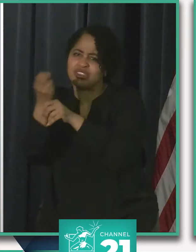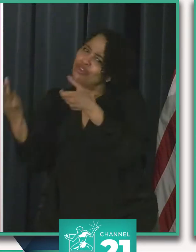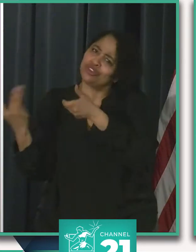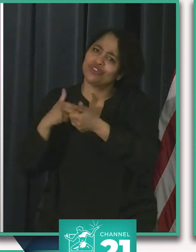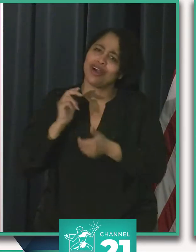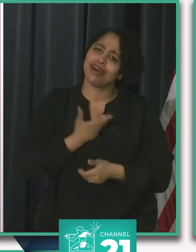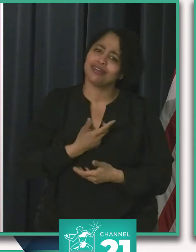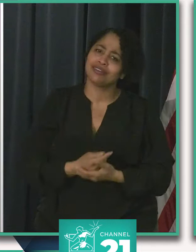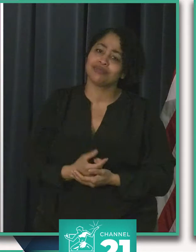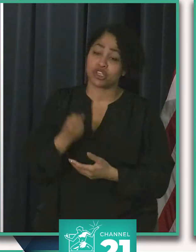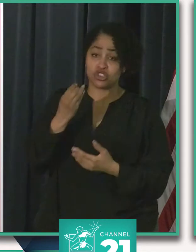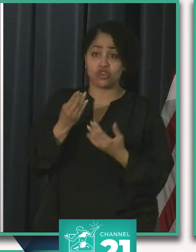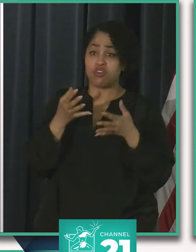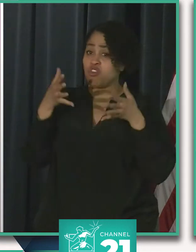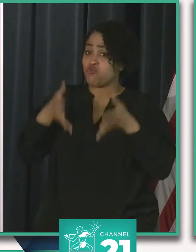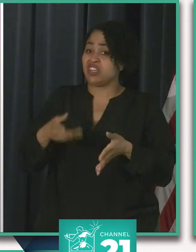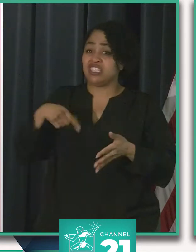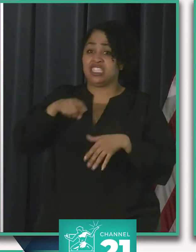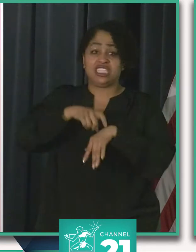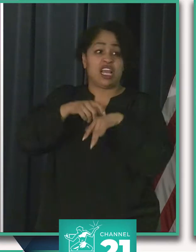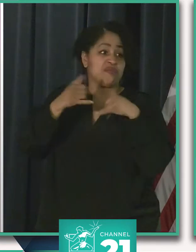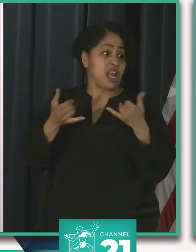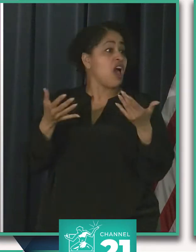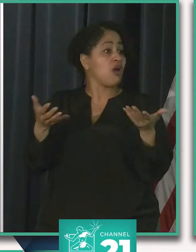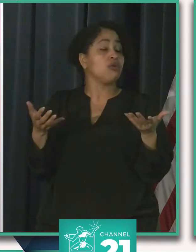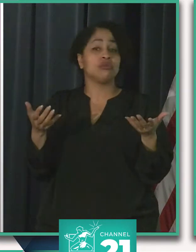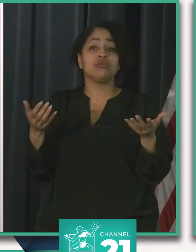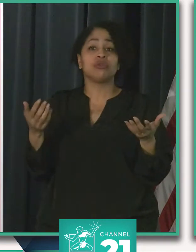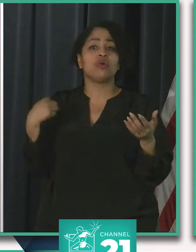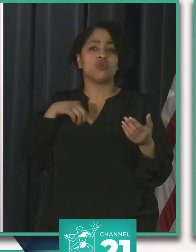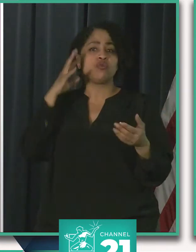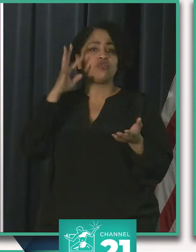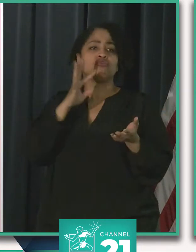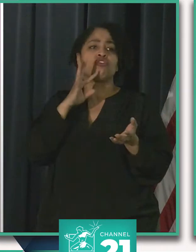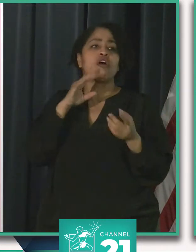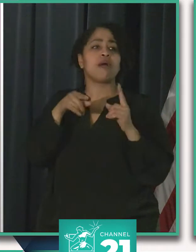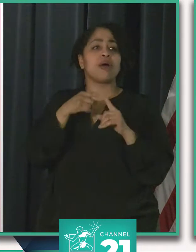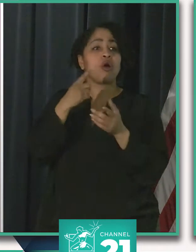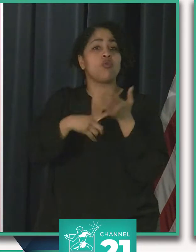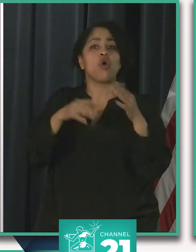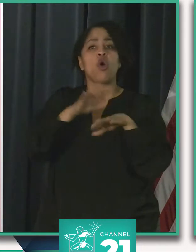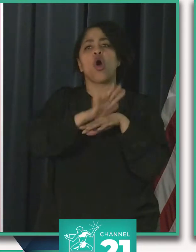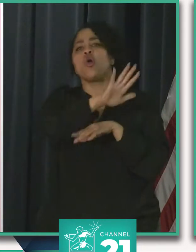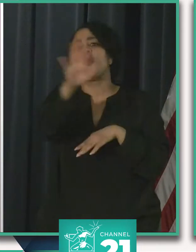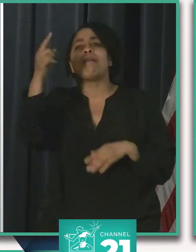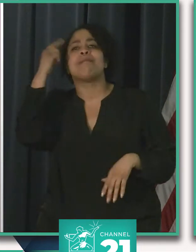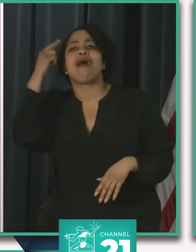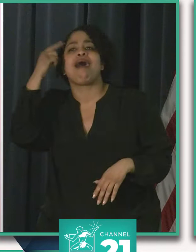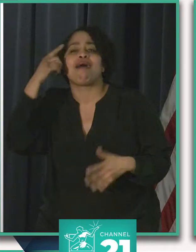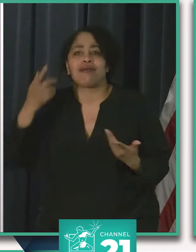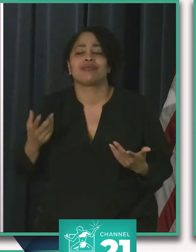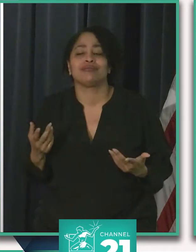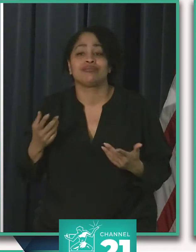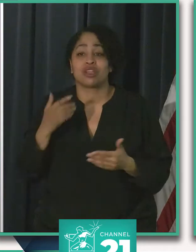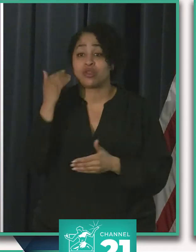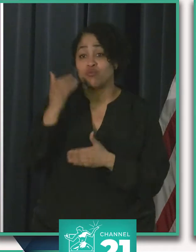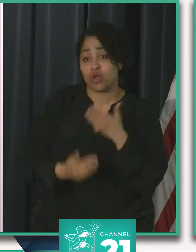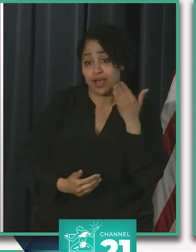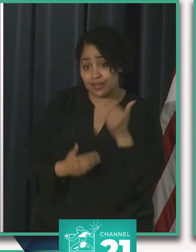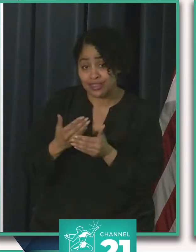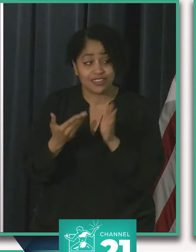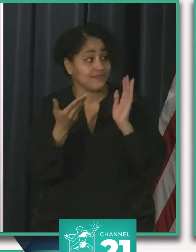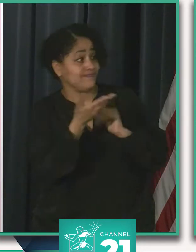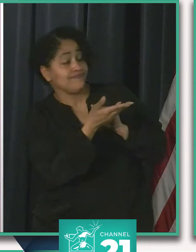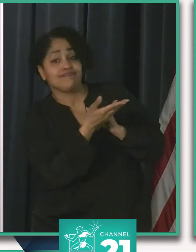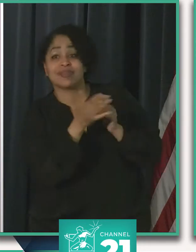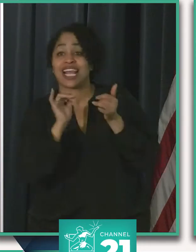us. And so the rest of this time, we're going to talk about what's on your mind. And so the process is there